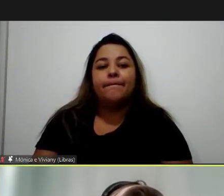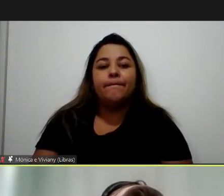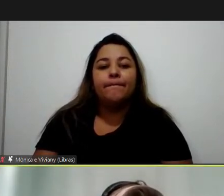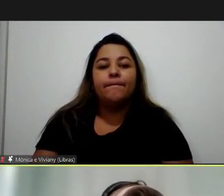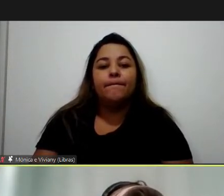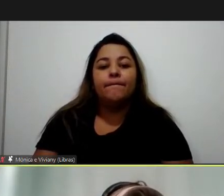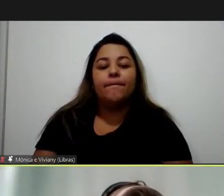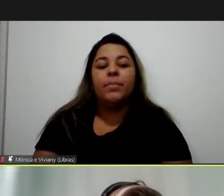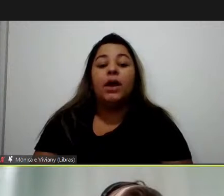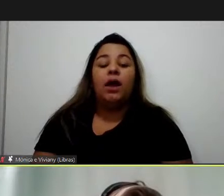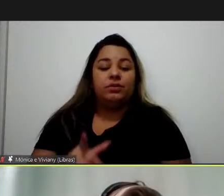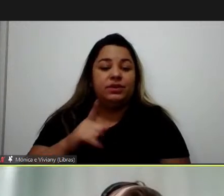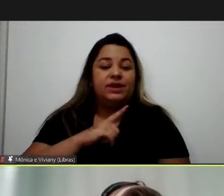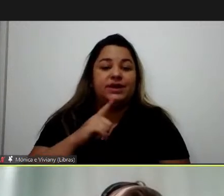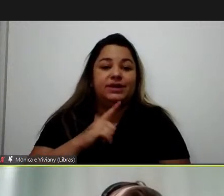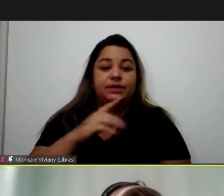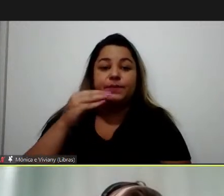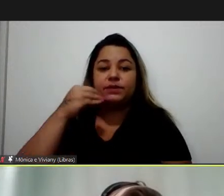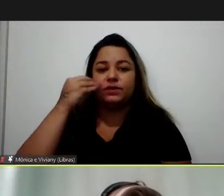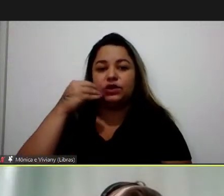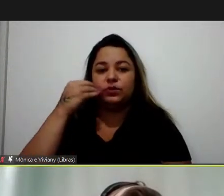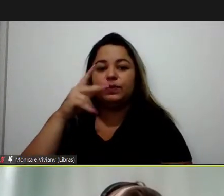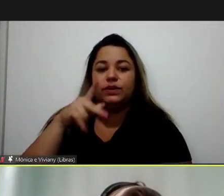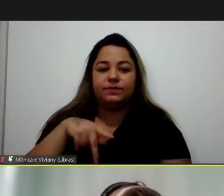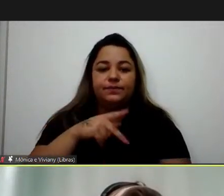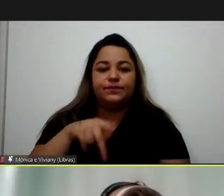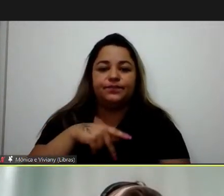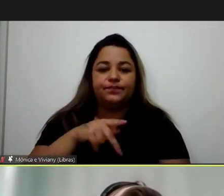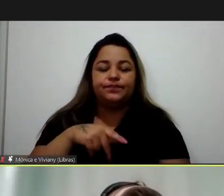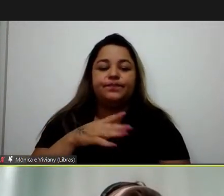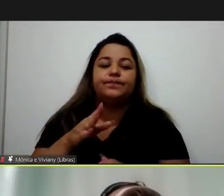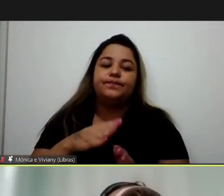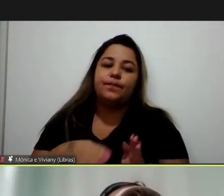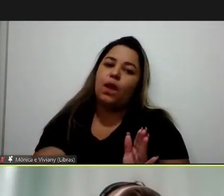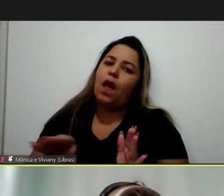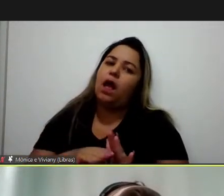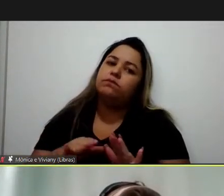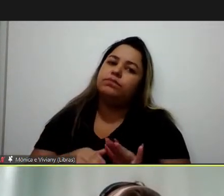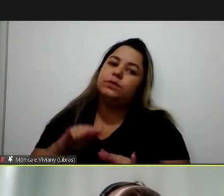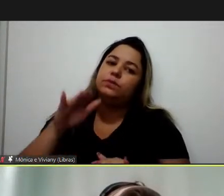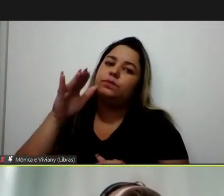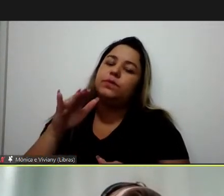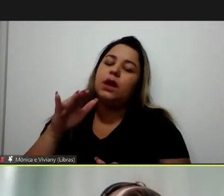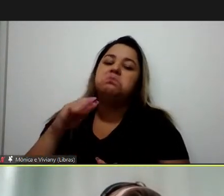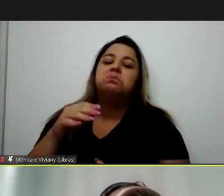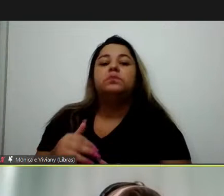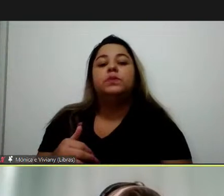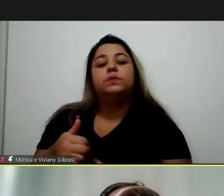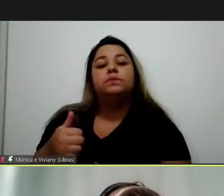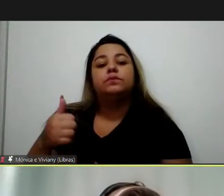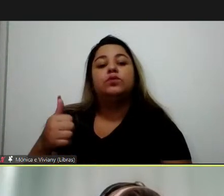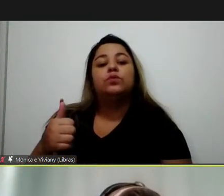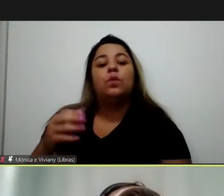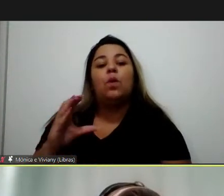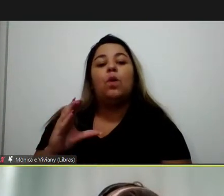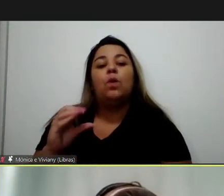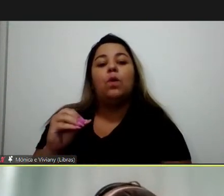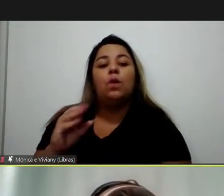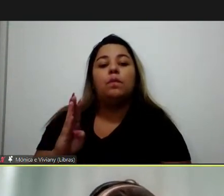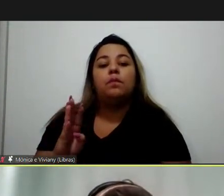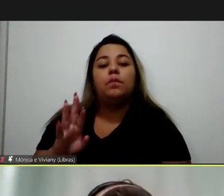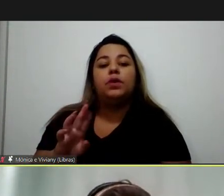Há experiências de The países experience in country that arrive in a level that are